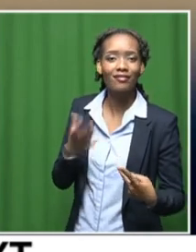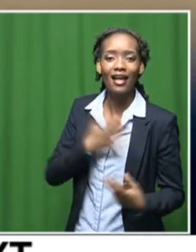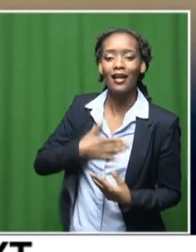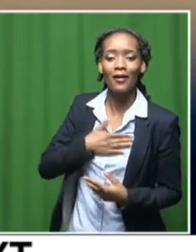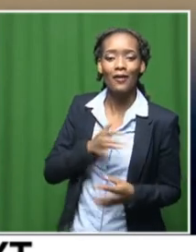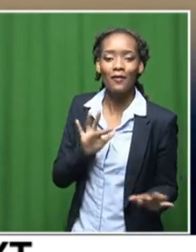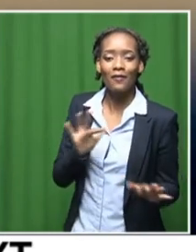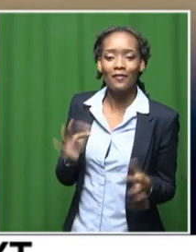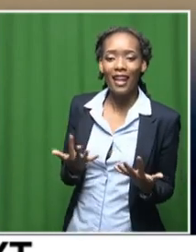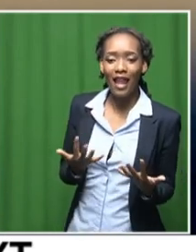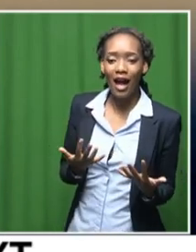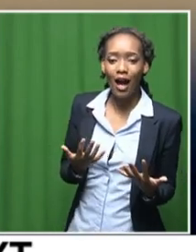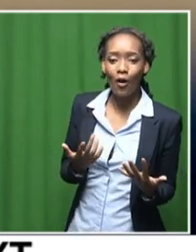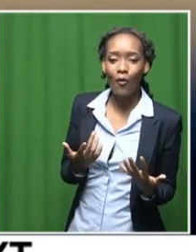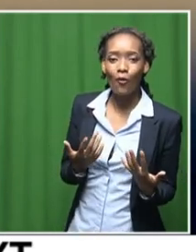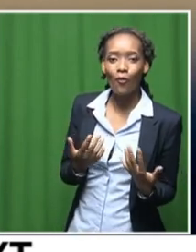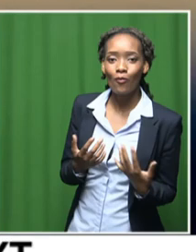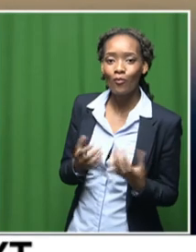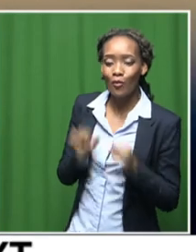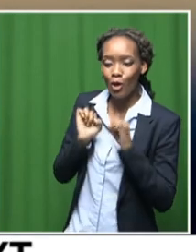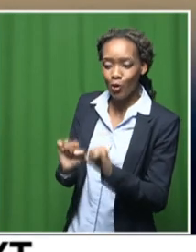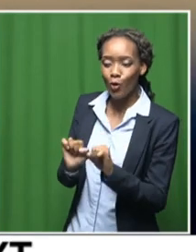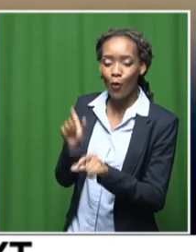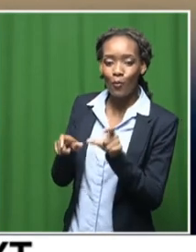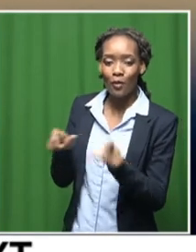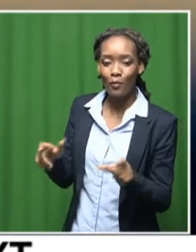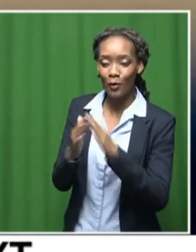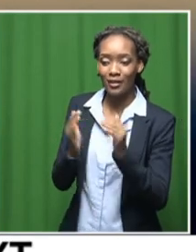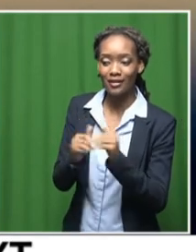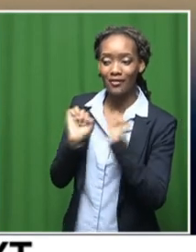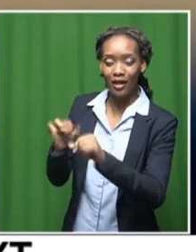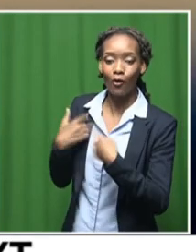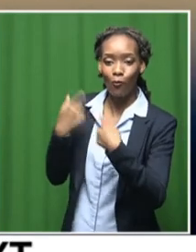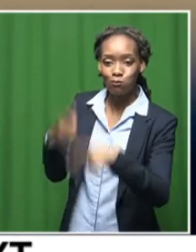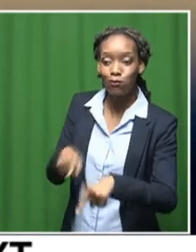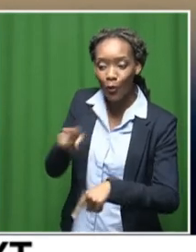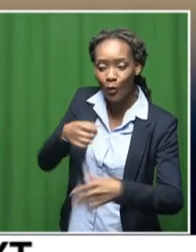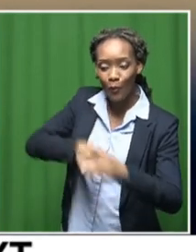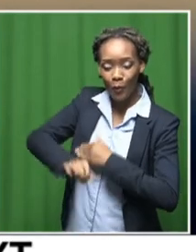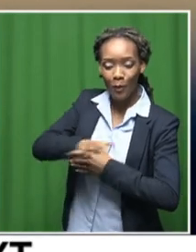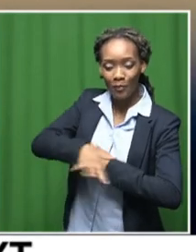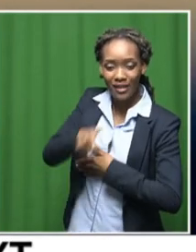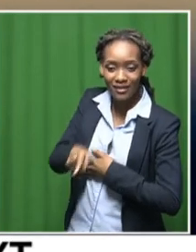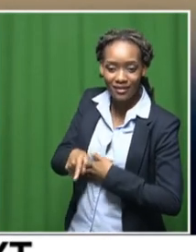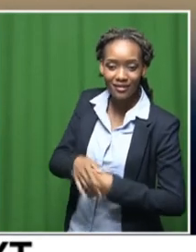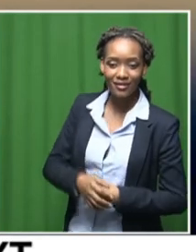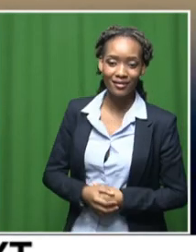your craft to your people where this play was born?